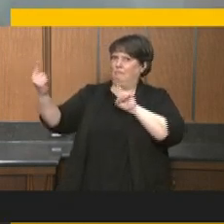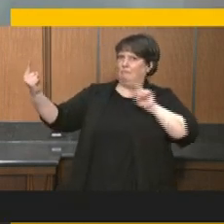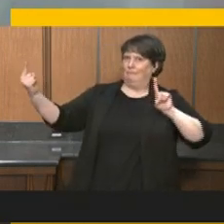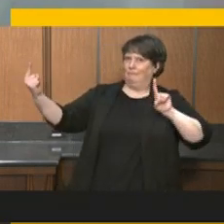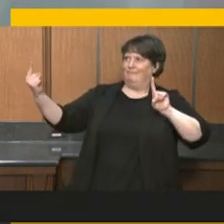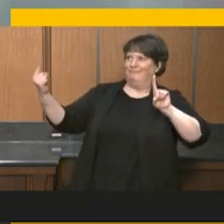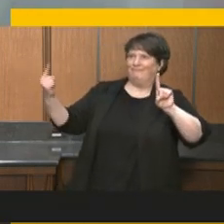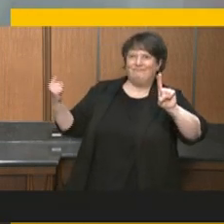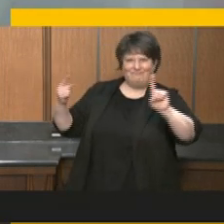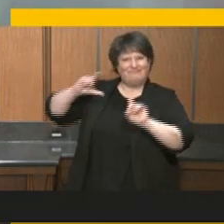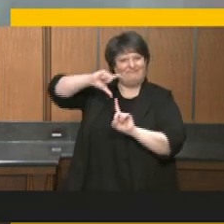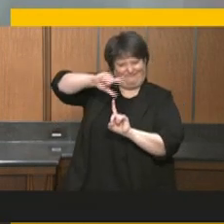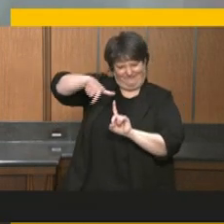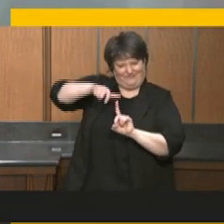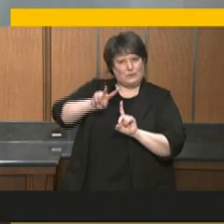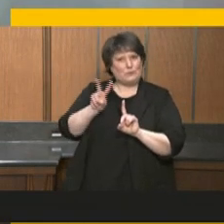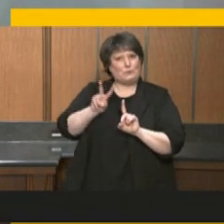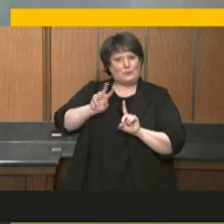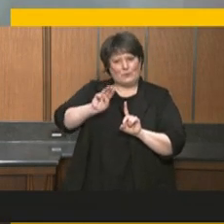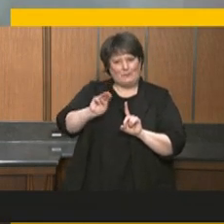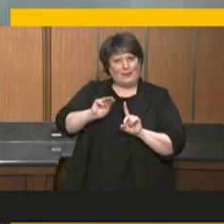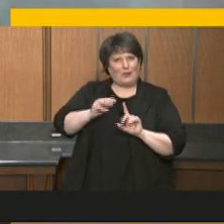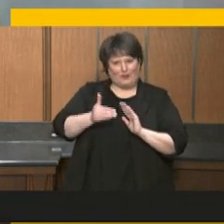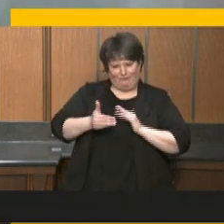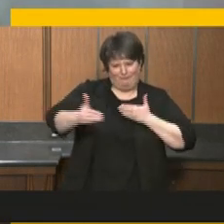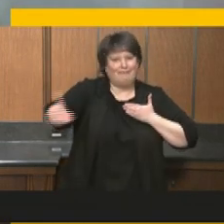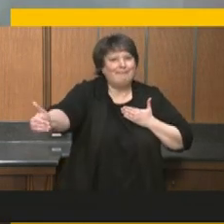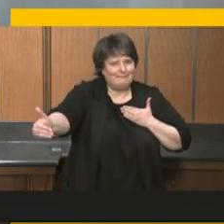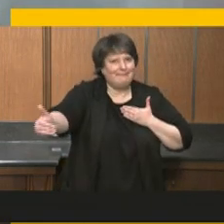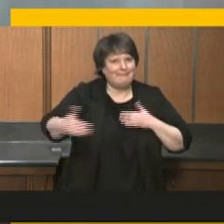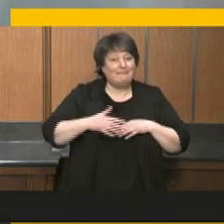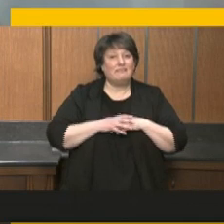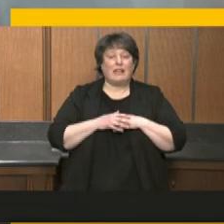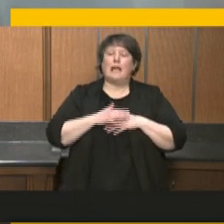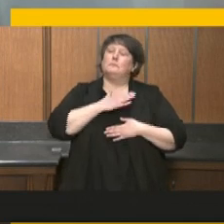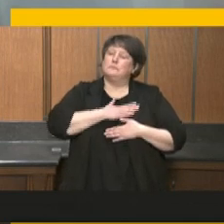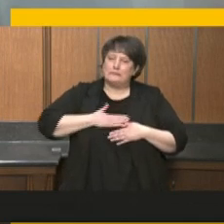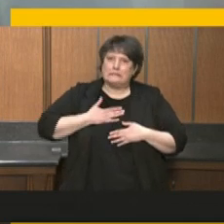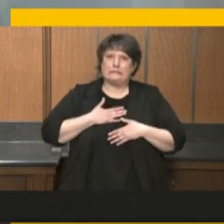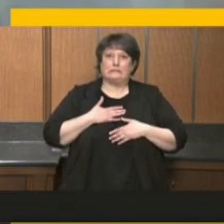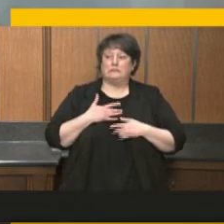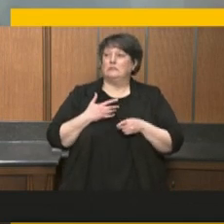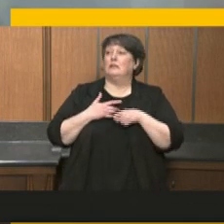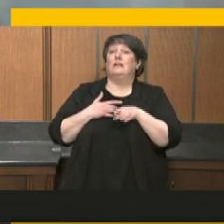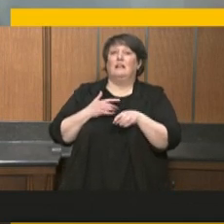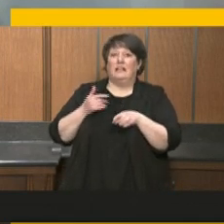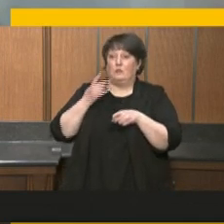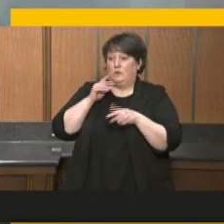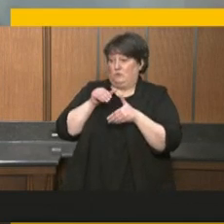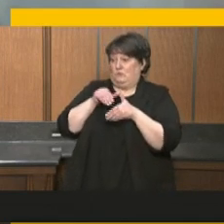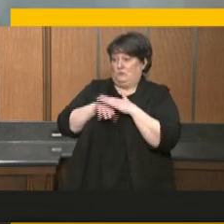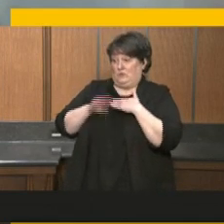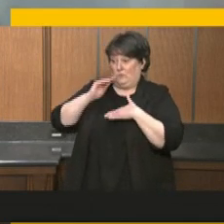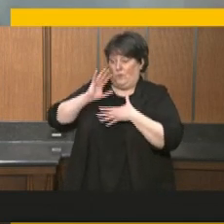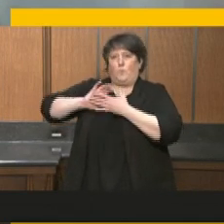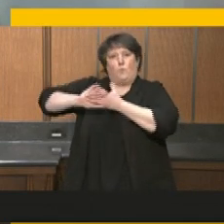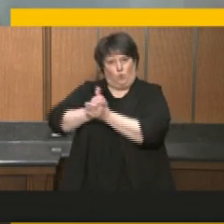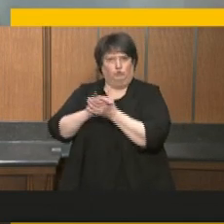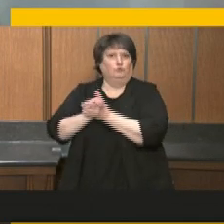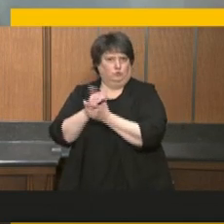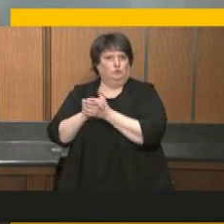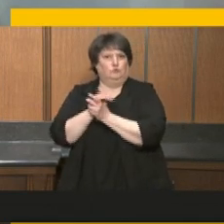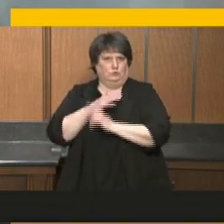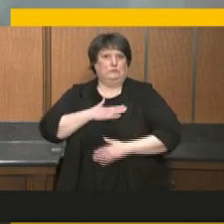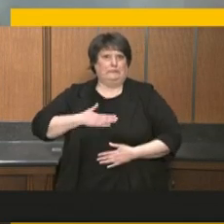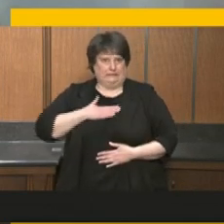And be sure to wash your hands as soon as you go back inside. In